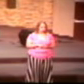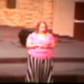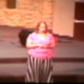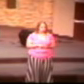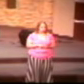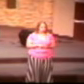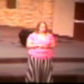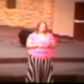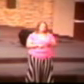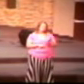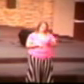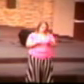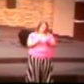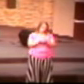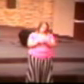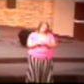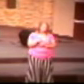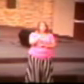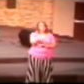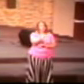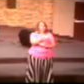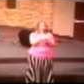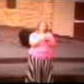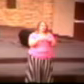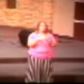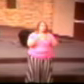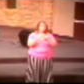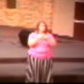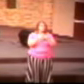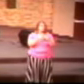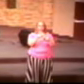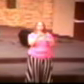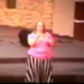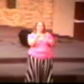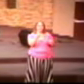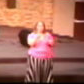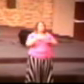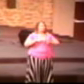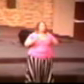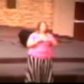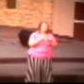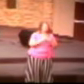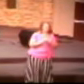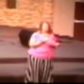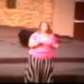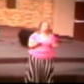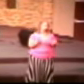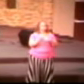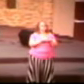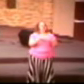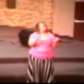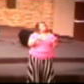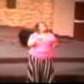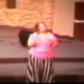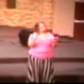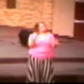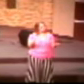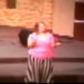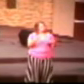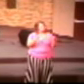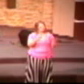Now let me also say this. Some of you are sharing life together and you don't call it a life group. And I want to invite you to call it a life group.